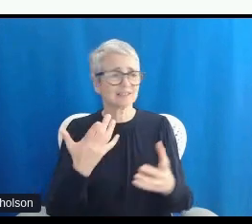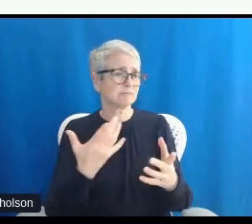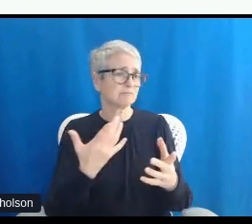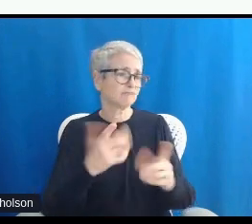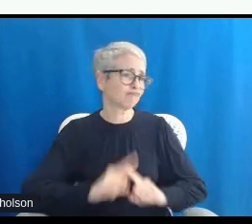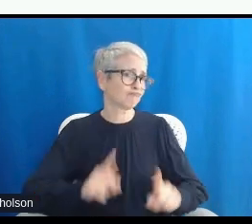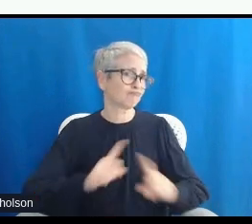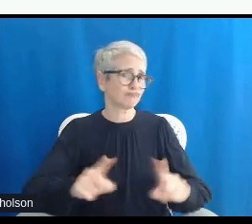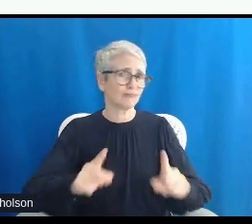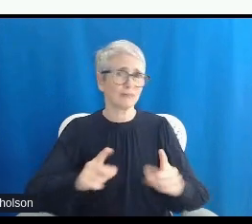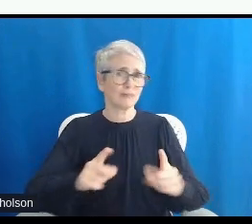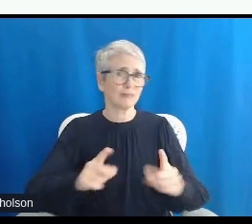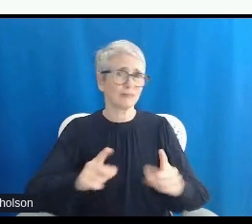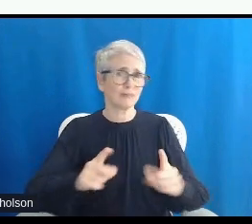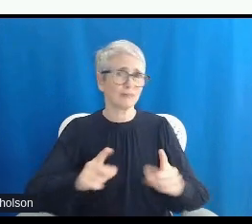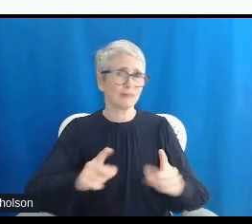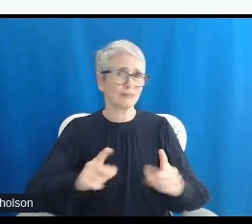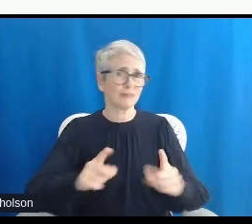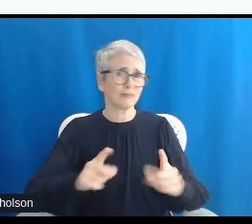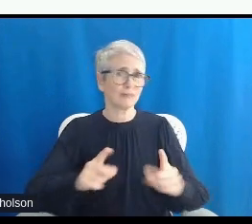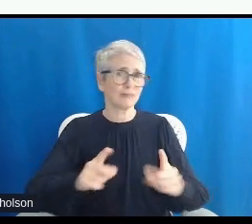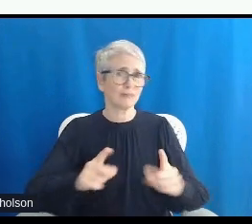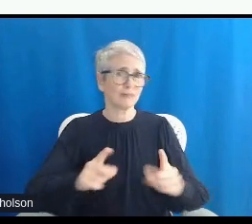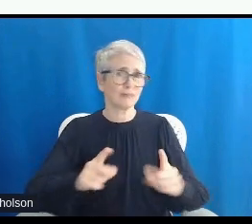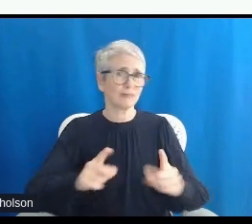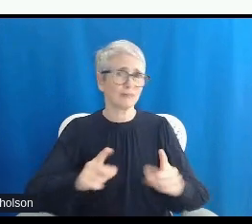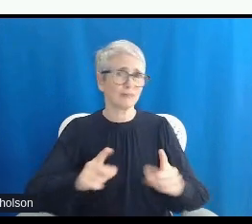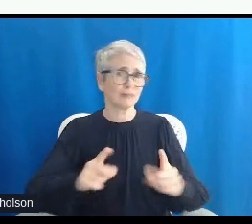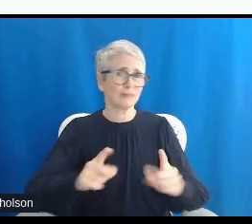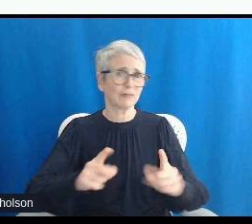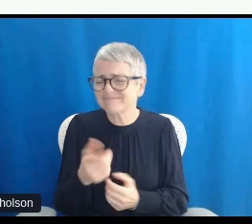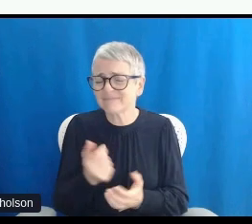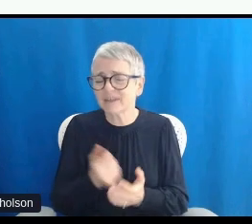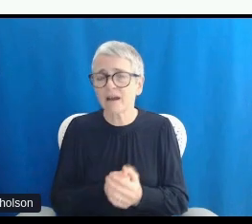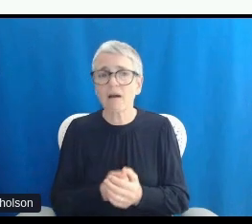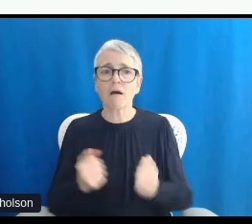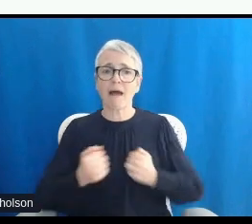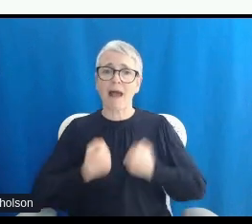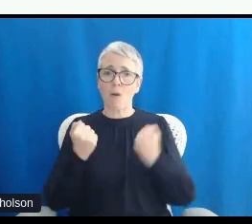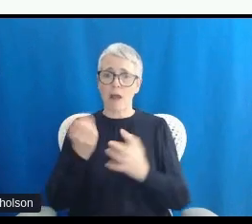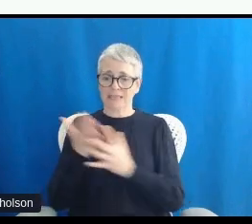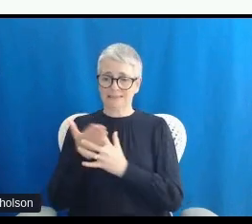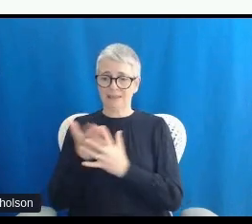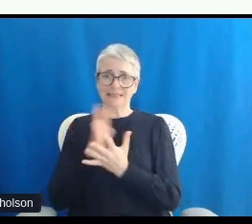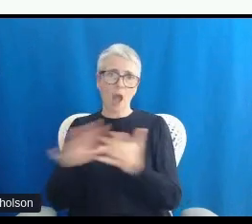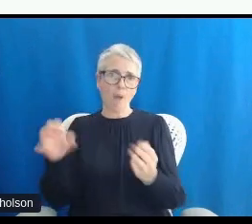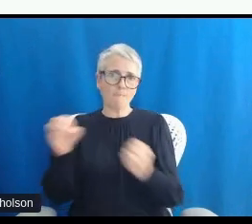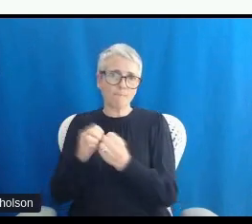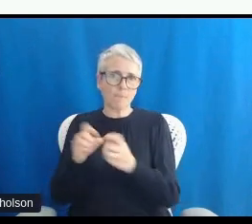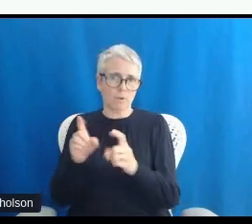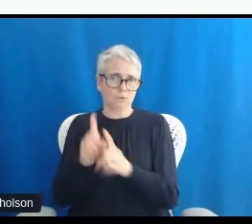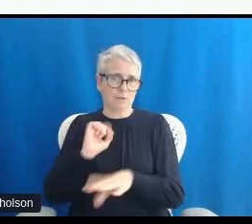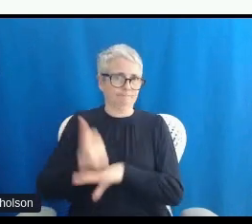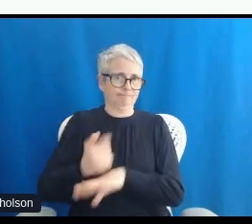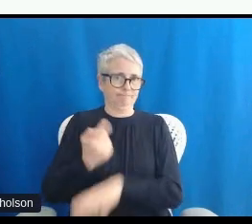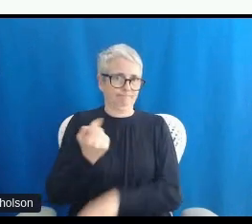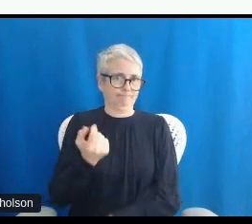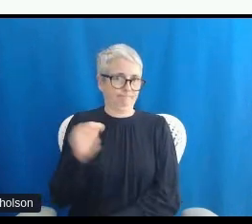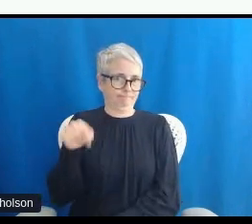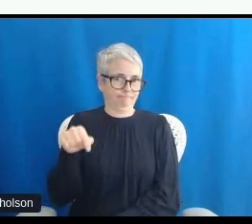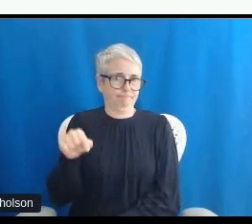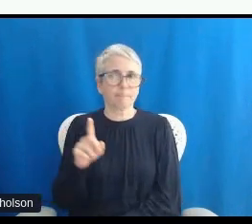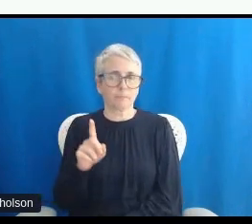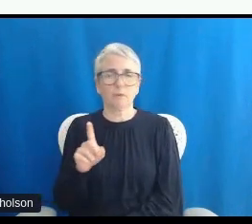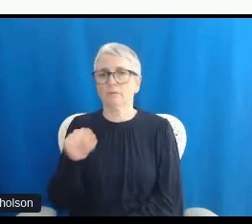share. And we've also created, or in the process of creating, our accessibility hub, which again has a font of knowledge on there